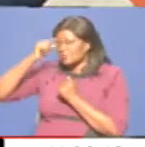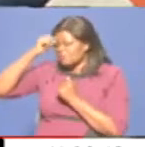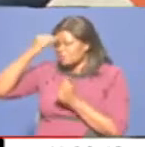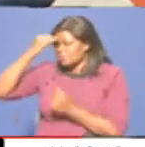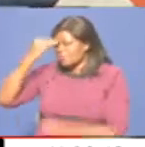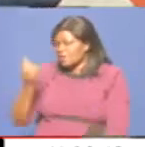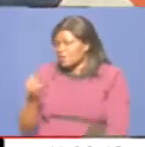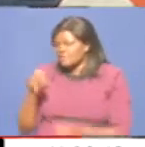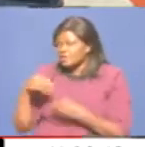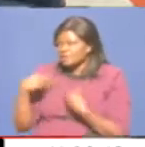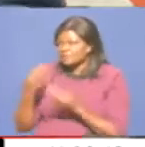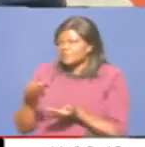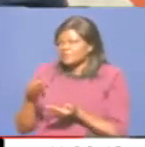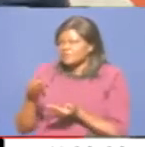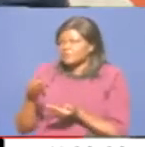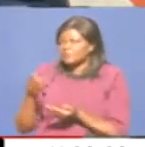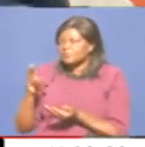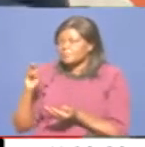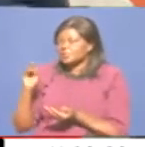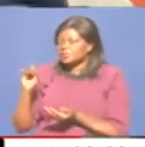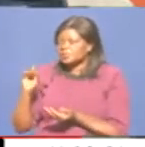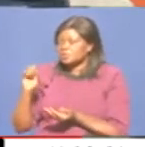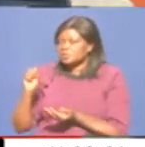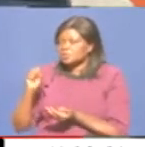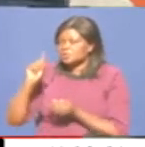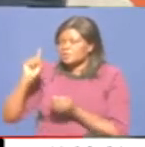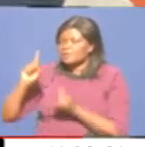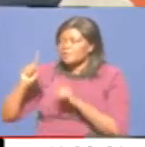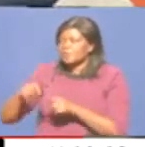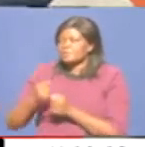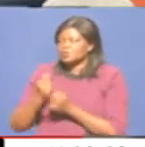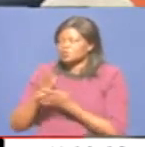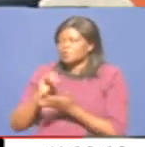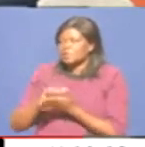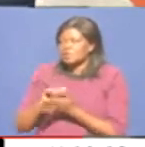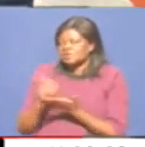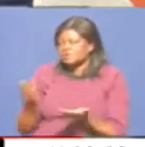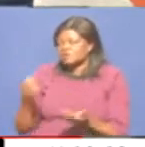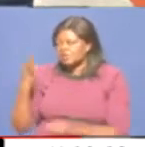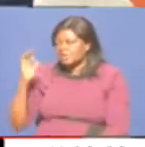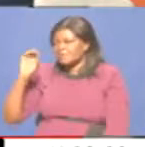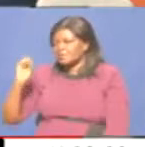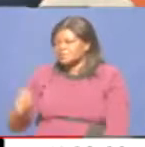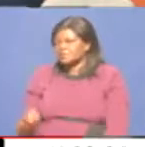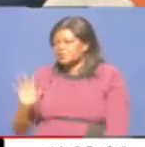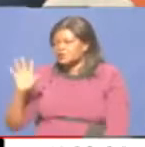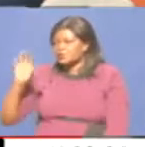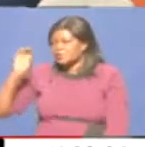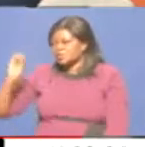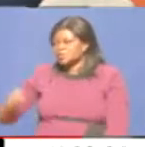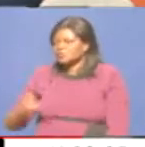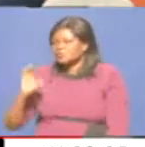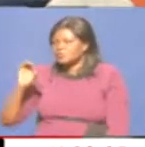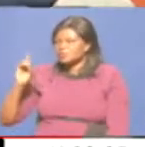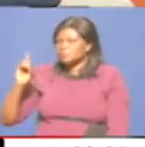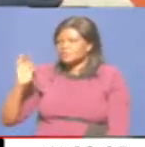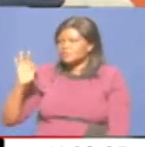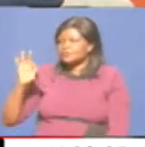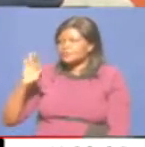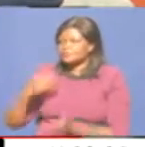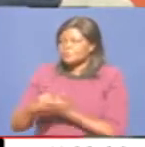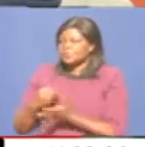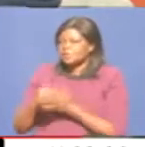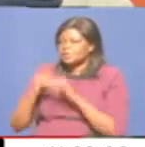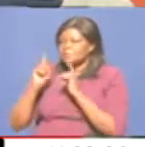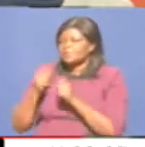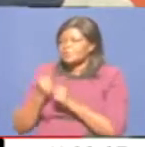they are giving bursaries, they have to make sure that all the bursaries, if it is 30%, 40% of the CDF money that they get, definitely they have to make